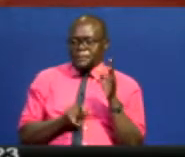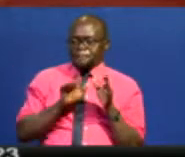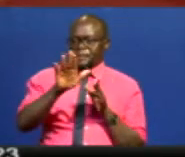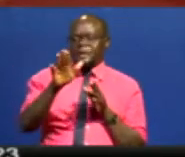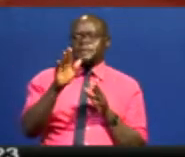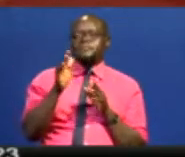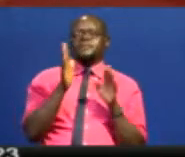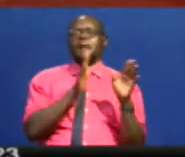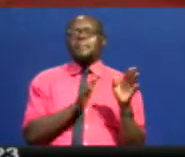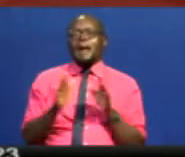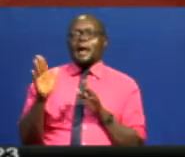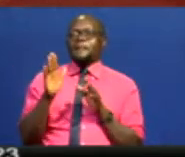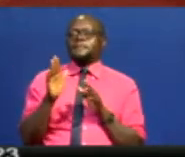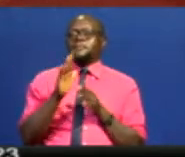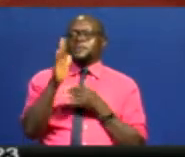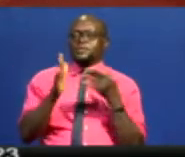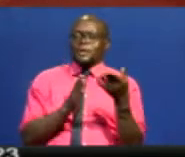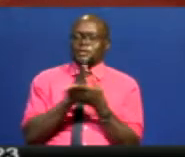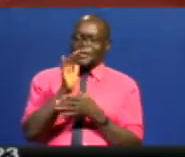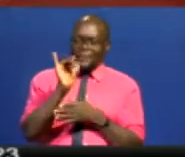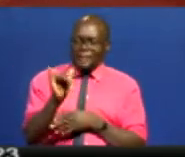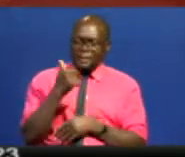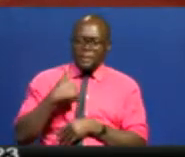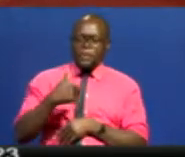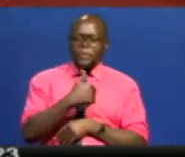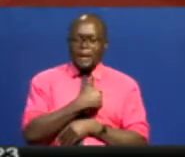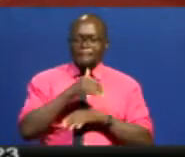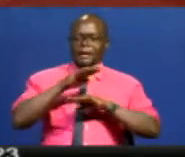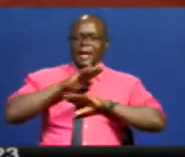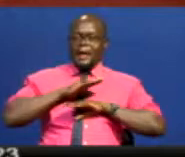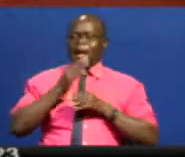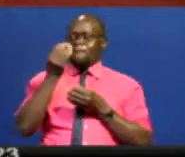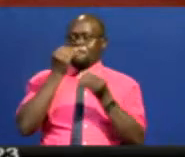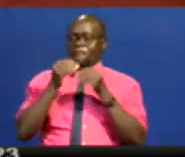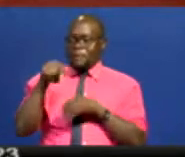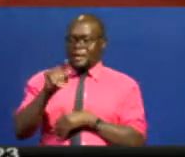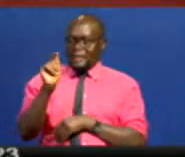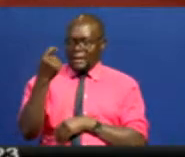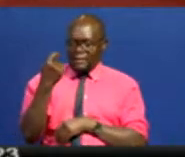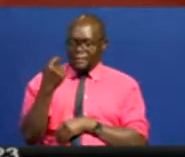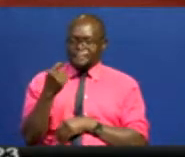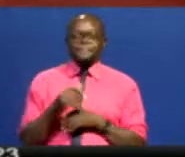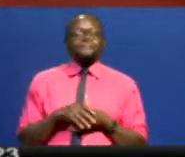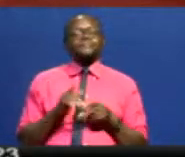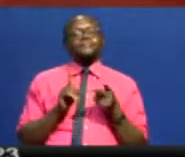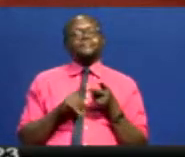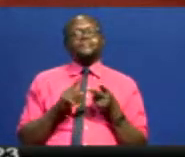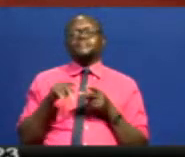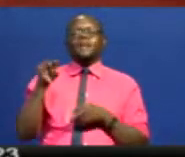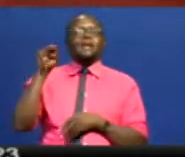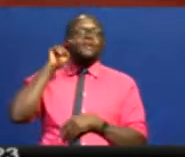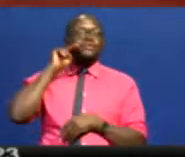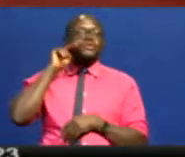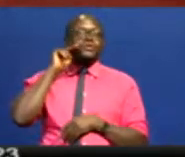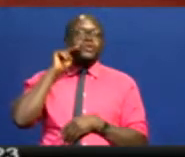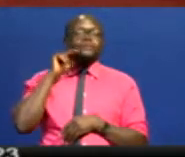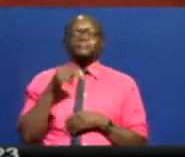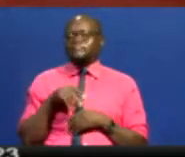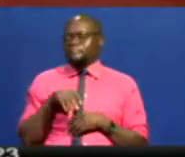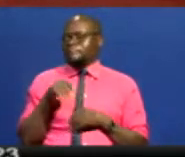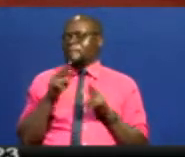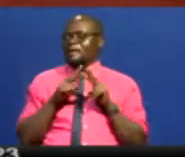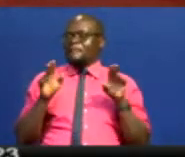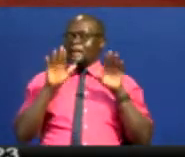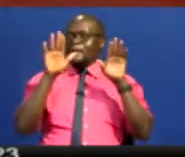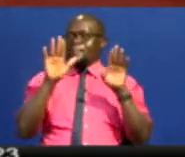initiatives in order to ensure that we have adequate food in this country. The issue of nutrition, Mr. Speaker, is very